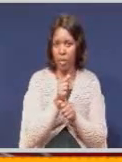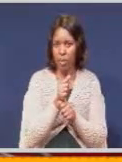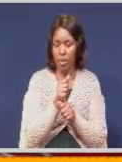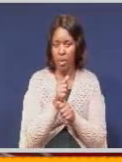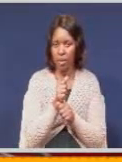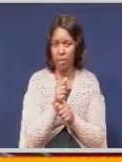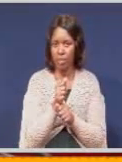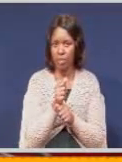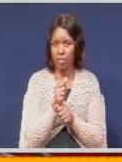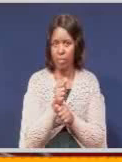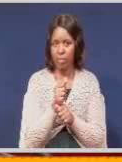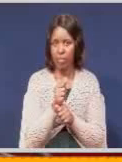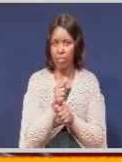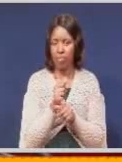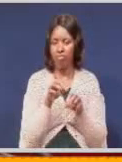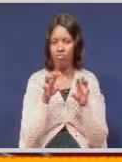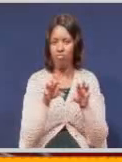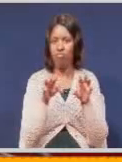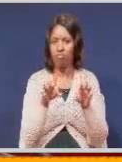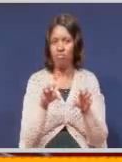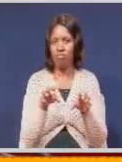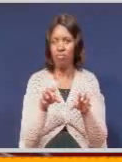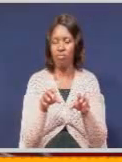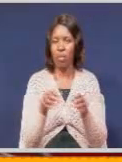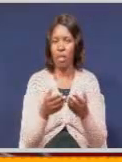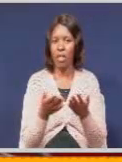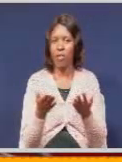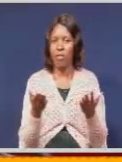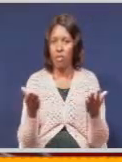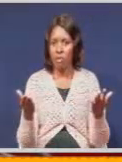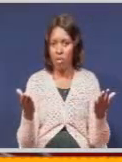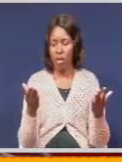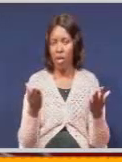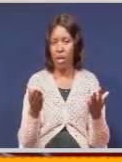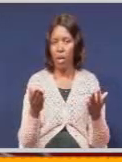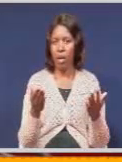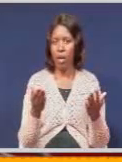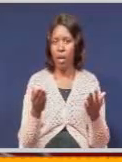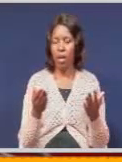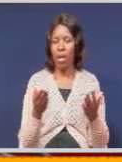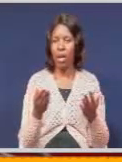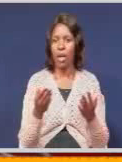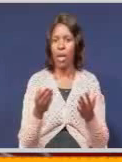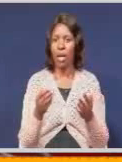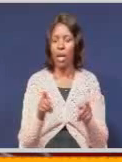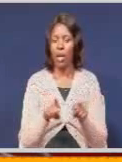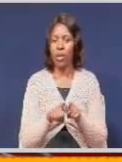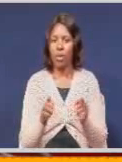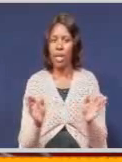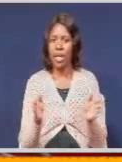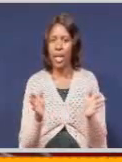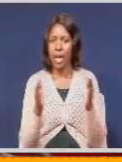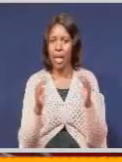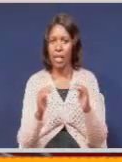vilifying me, bullying me in front of the and in fact, encouraging and